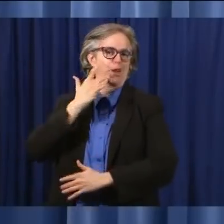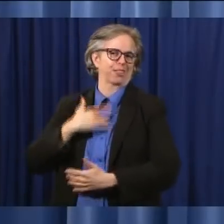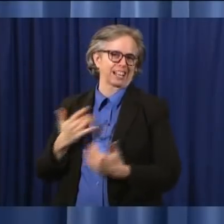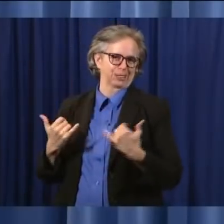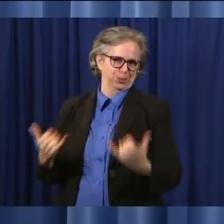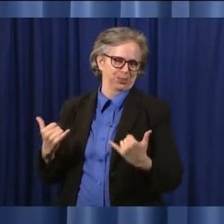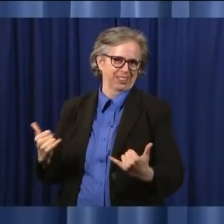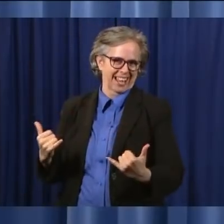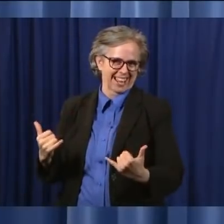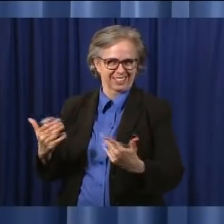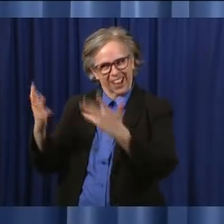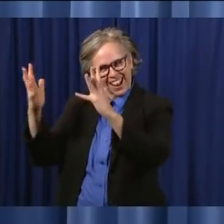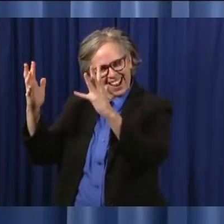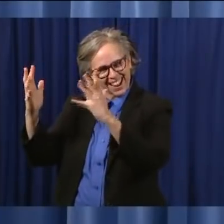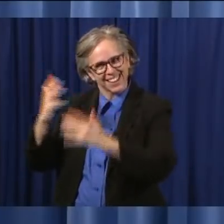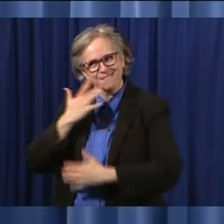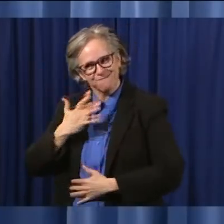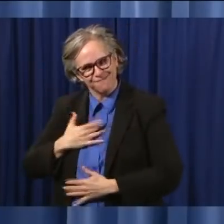Also,